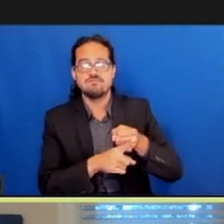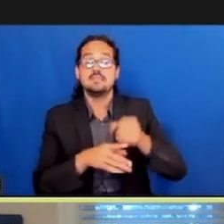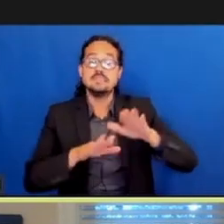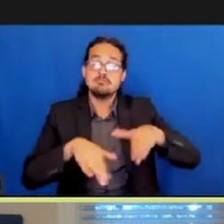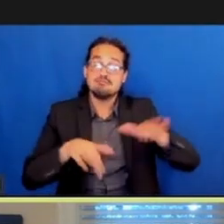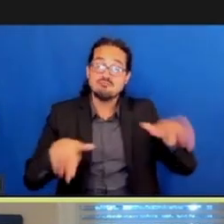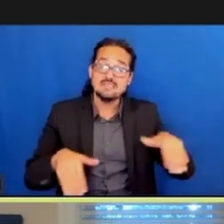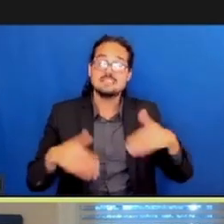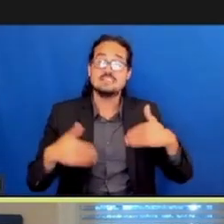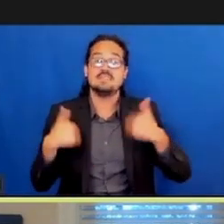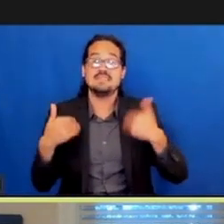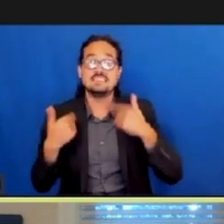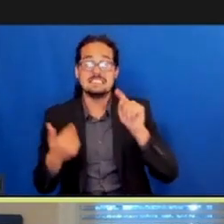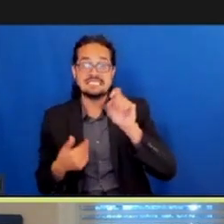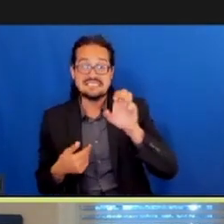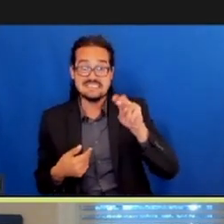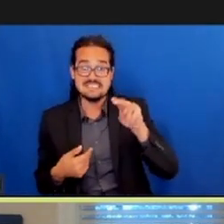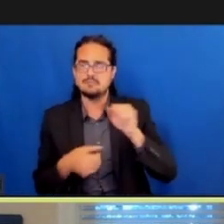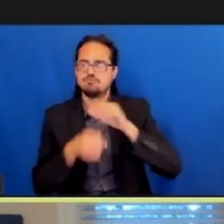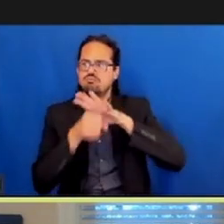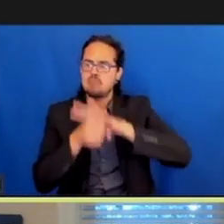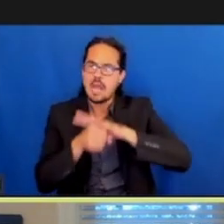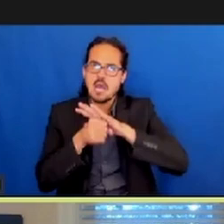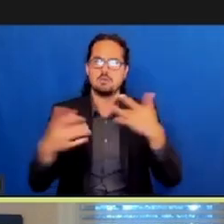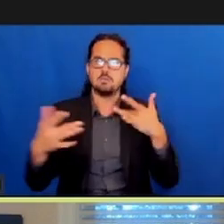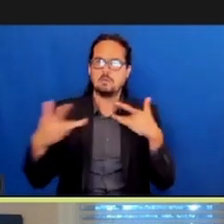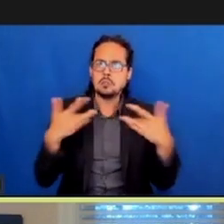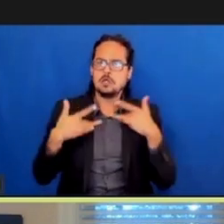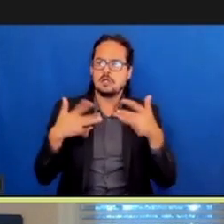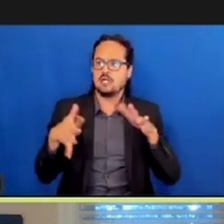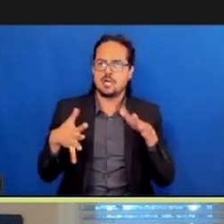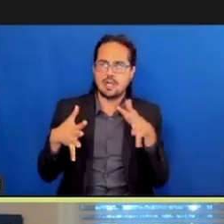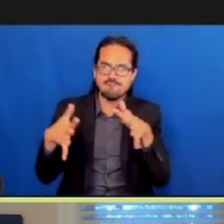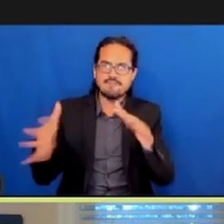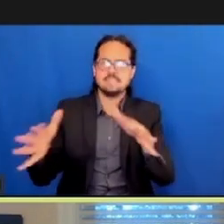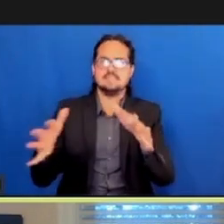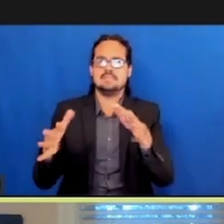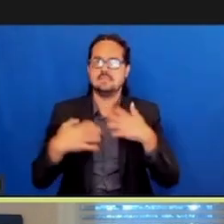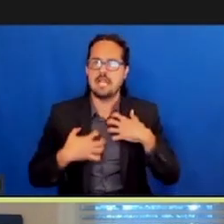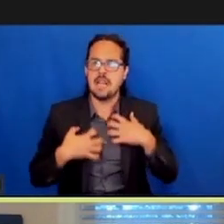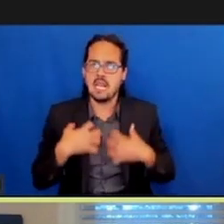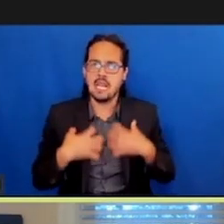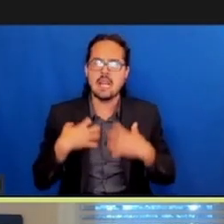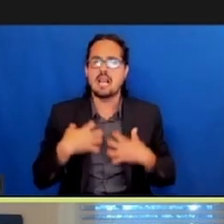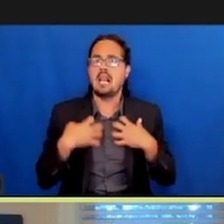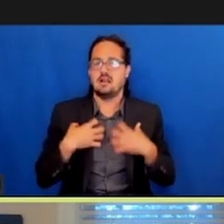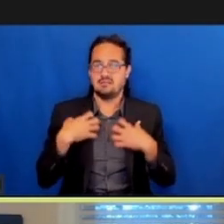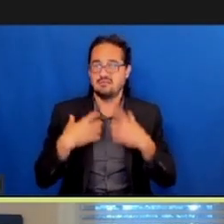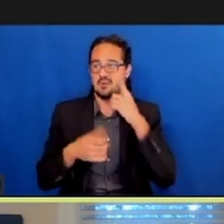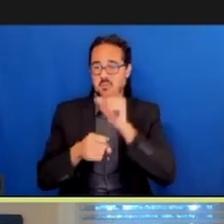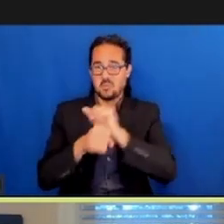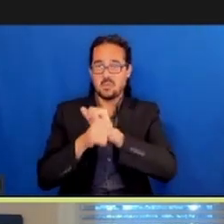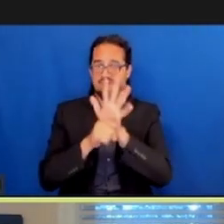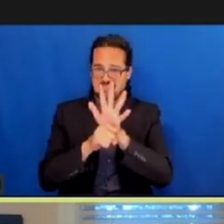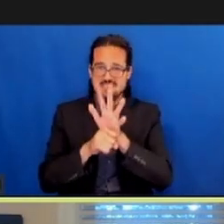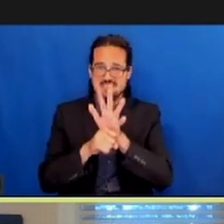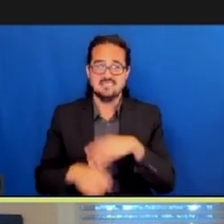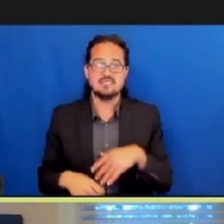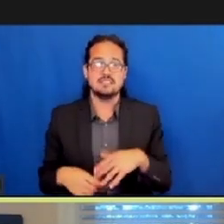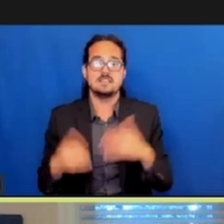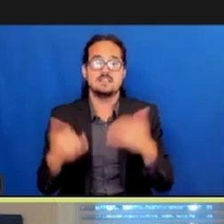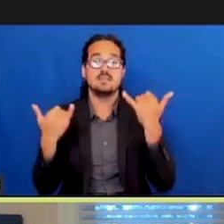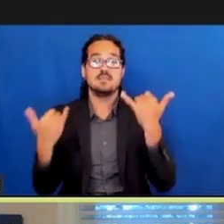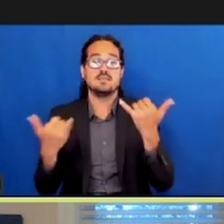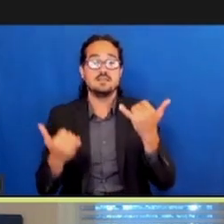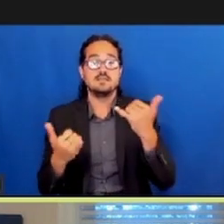anxiety. And this is where parents, what we're seeing is this is a rebound time. We all hunkered down. We just,